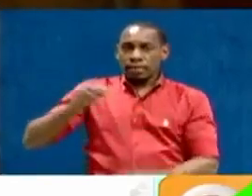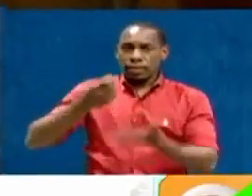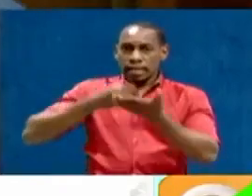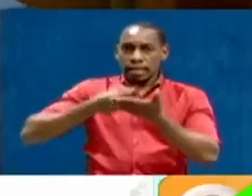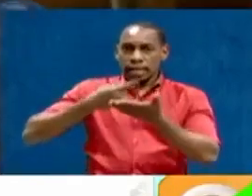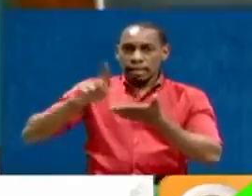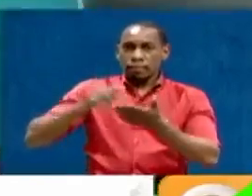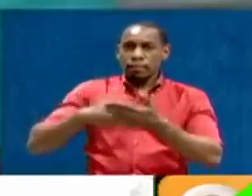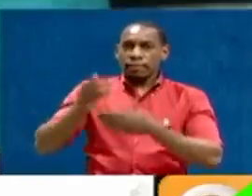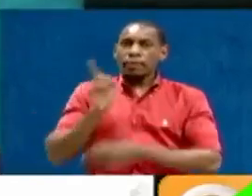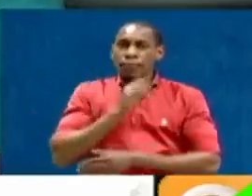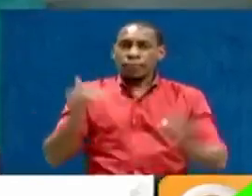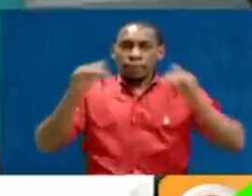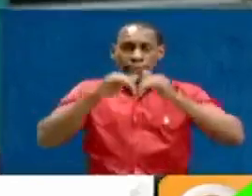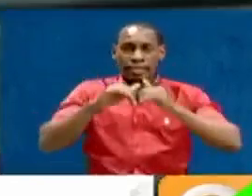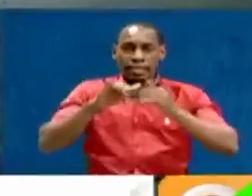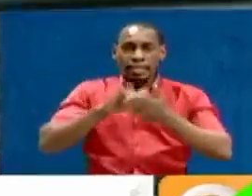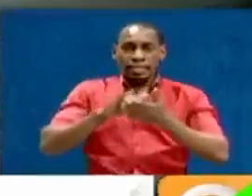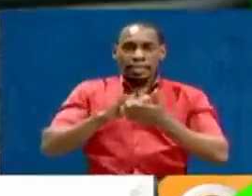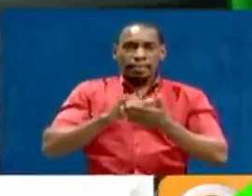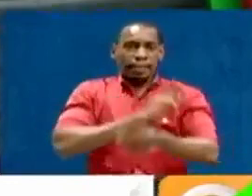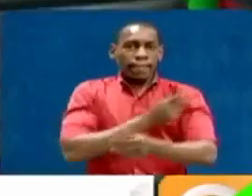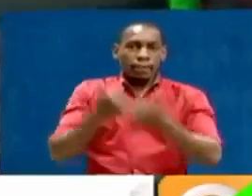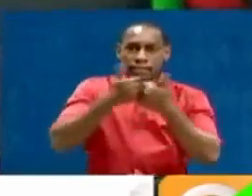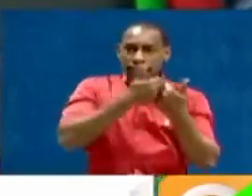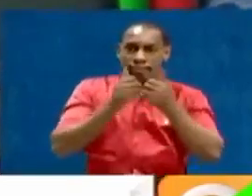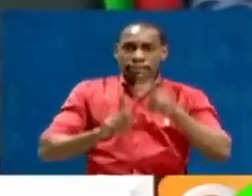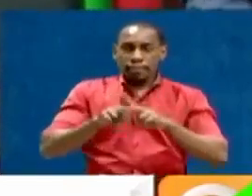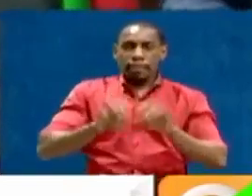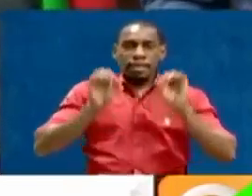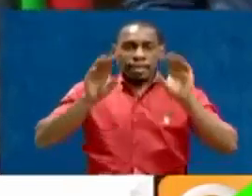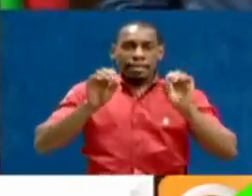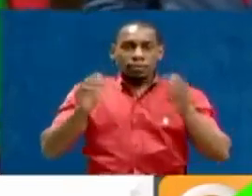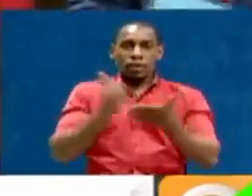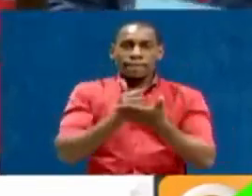a controversial sitting, setting the stage for another power struggle at City Hall.